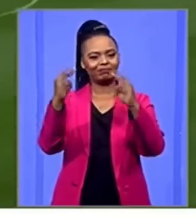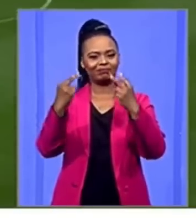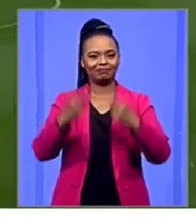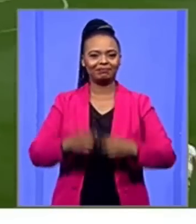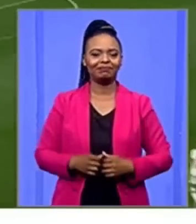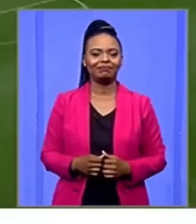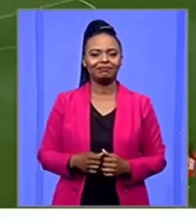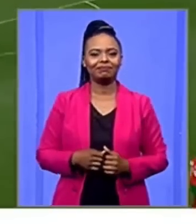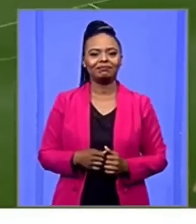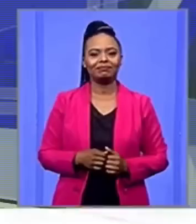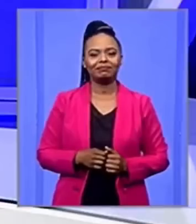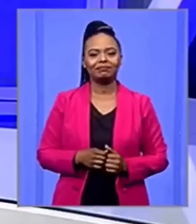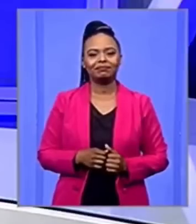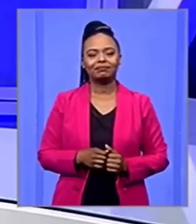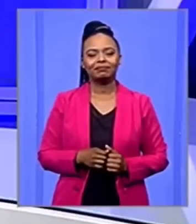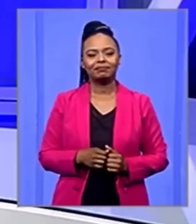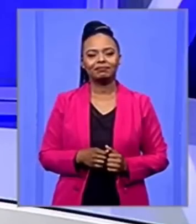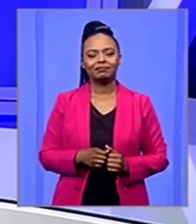dipoelo.